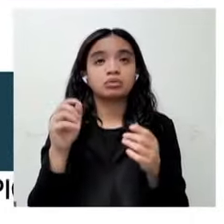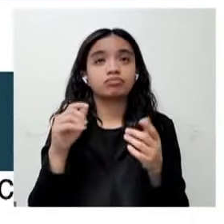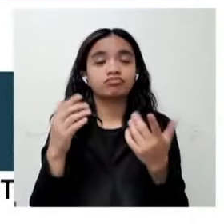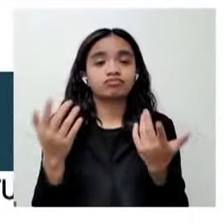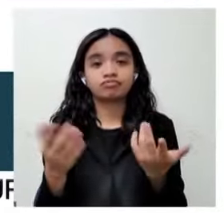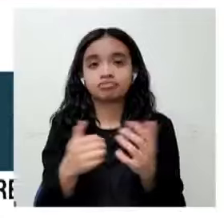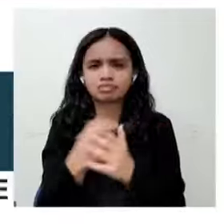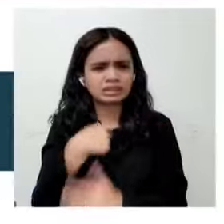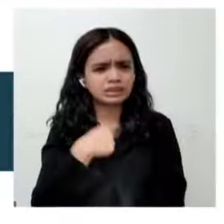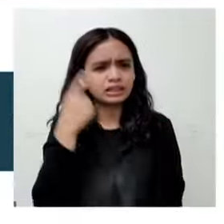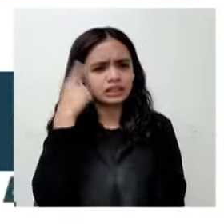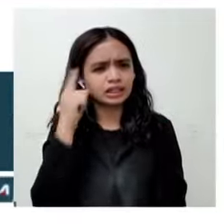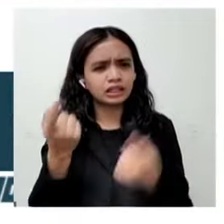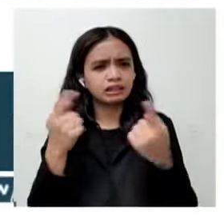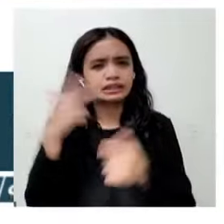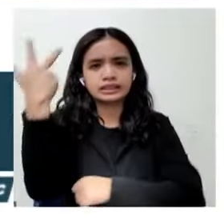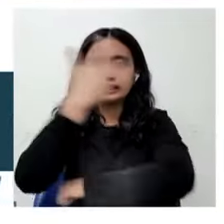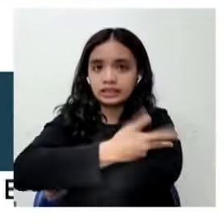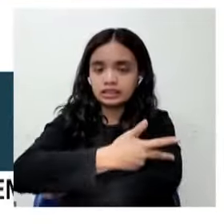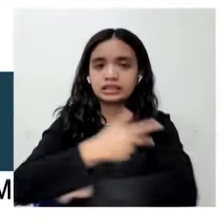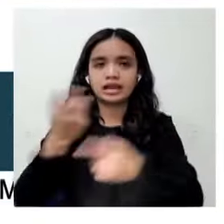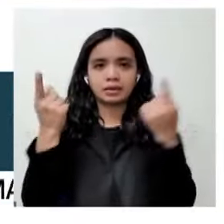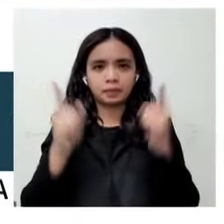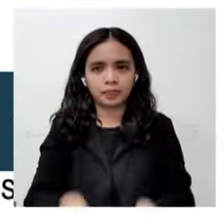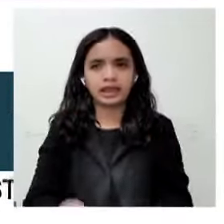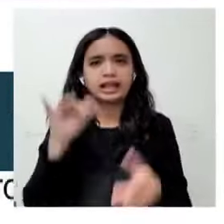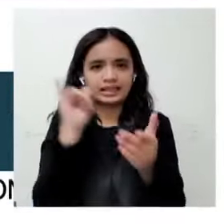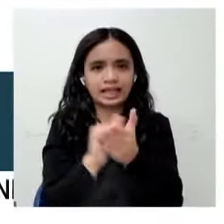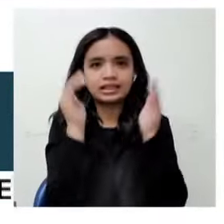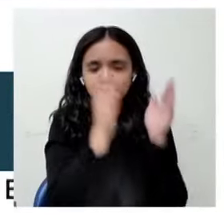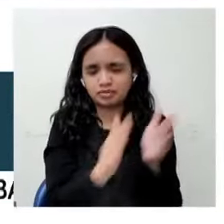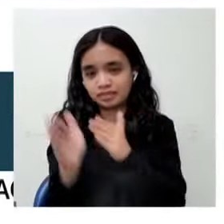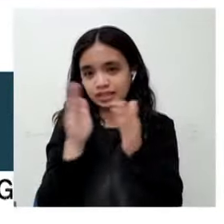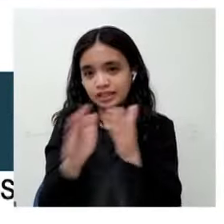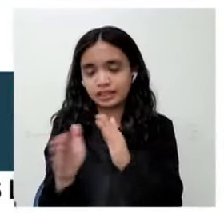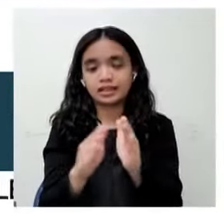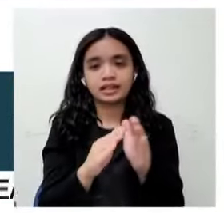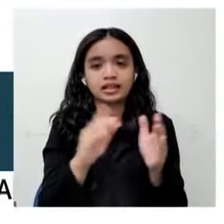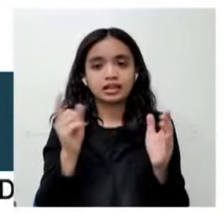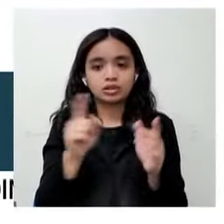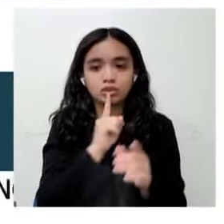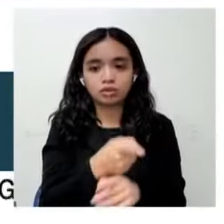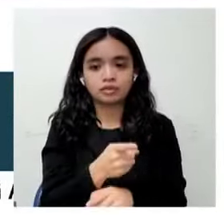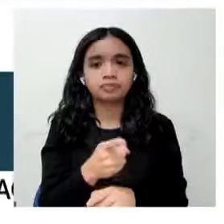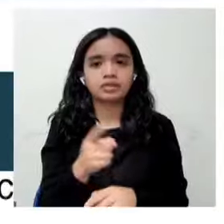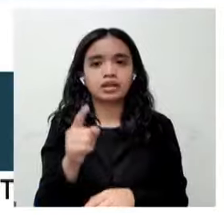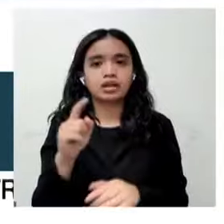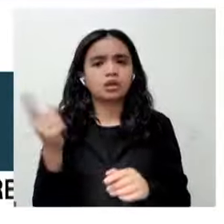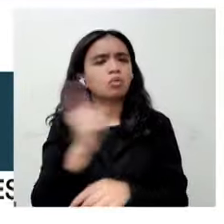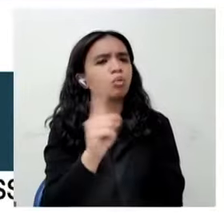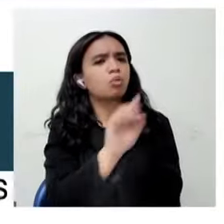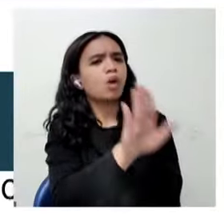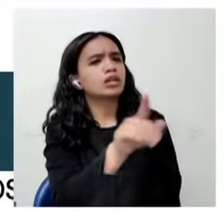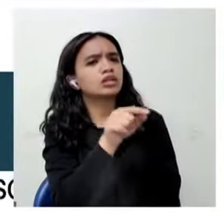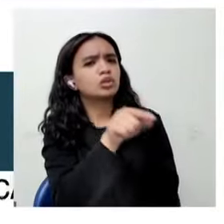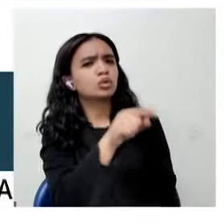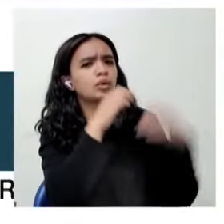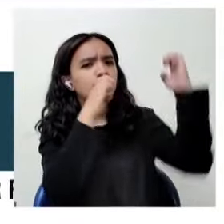think, 3 days. That, at least that's the plan. Let's shift to that, Congressman Tulfo. What are your expectations from